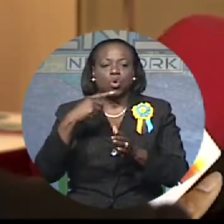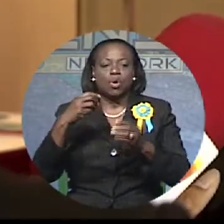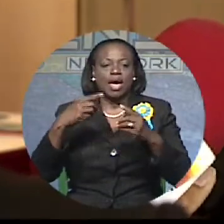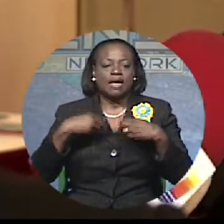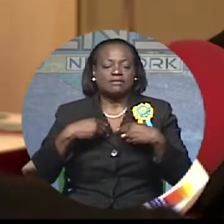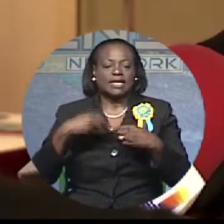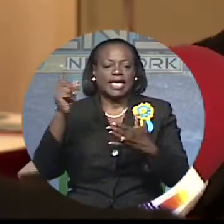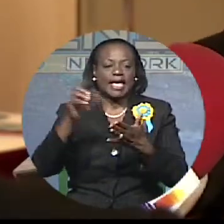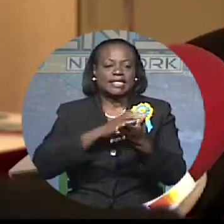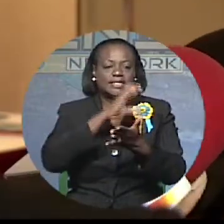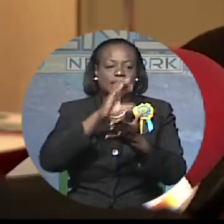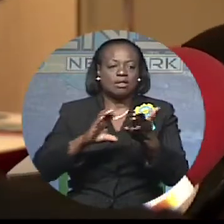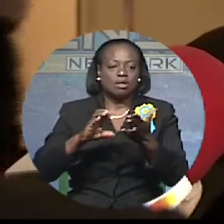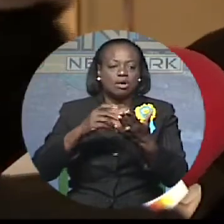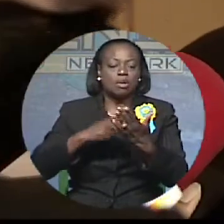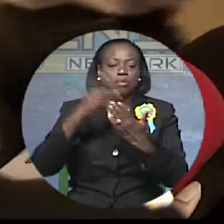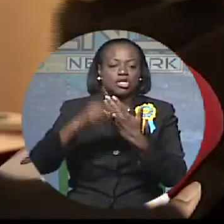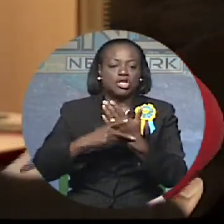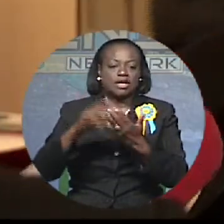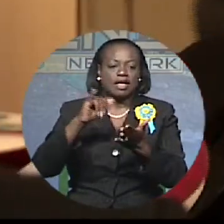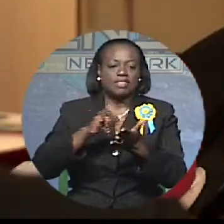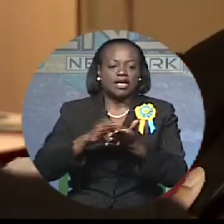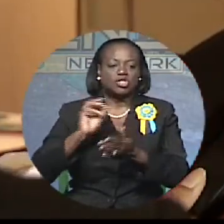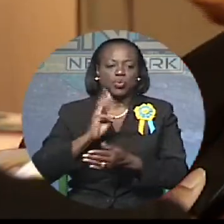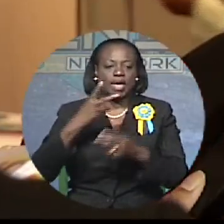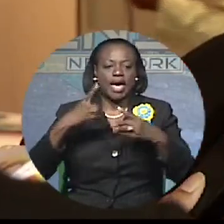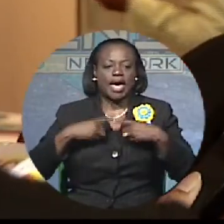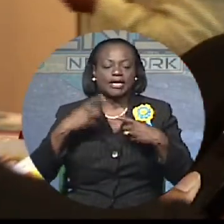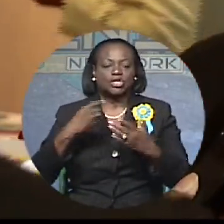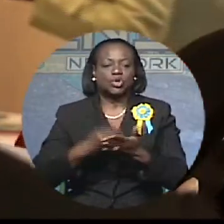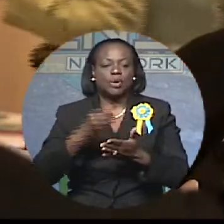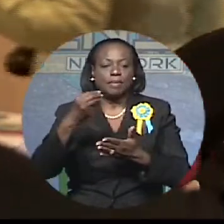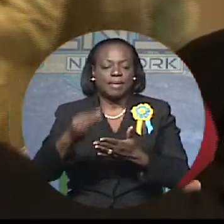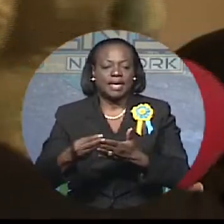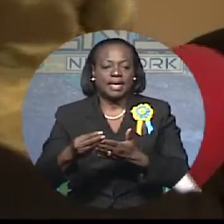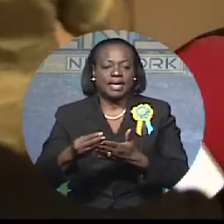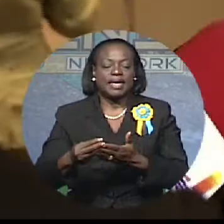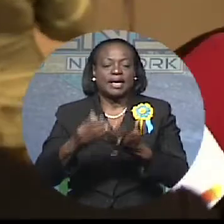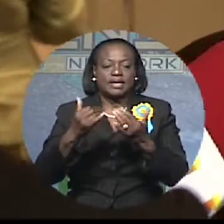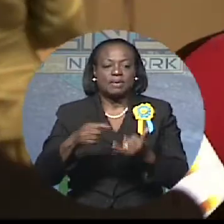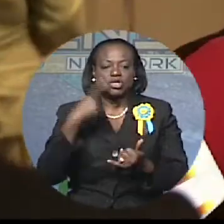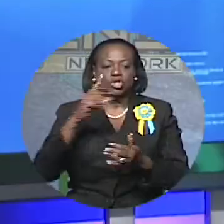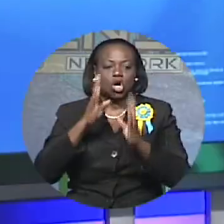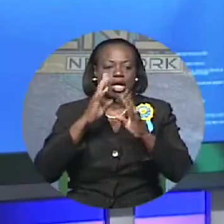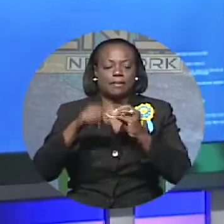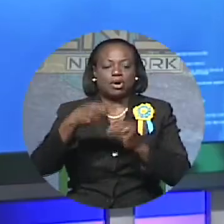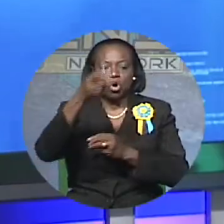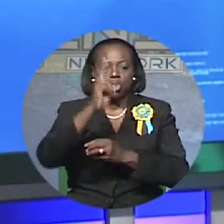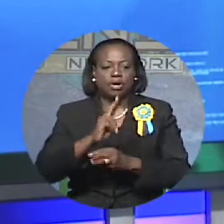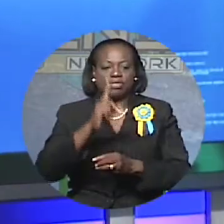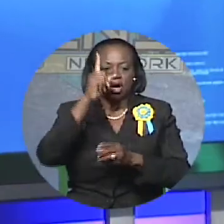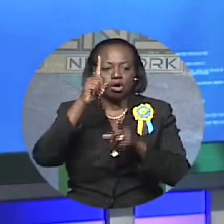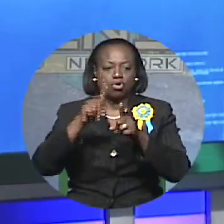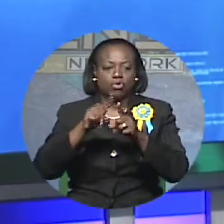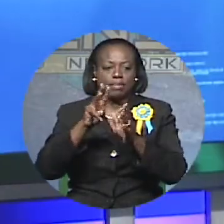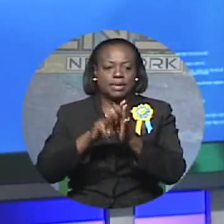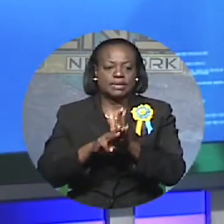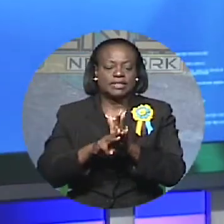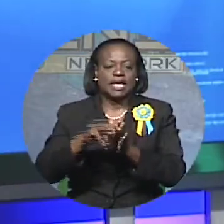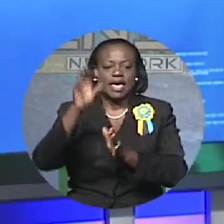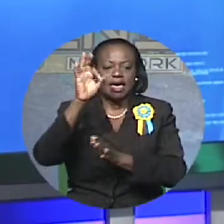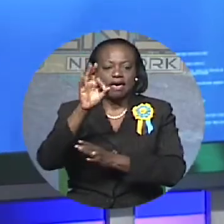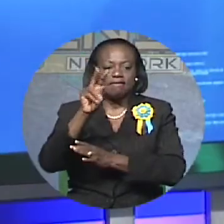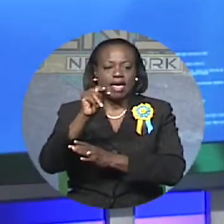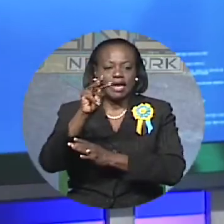markets, BDC, whatever it was, right, for him to talk about honouring agreements. Now, the FNM leader,